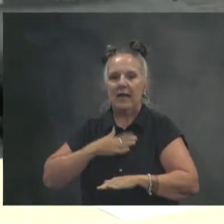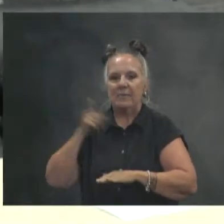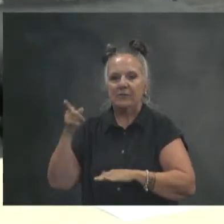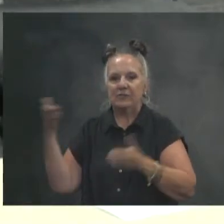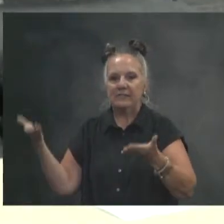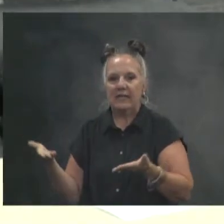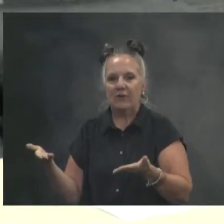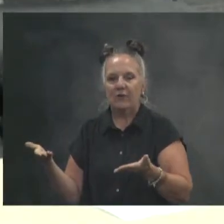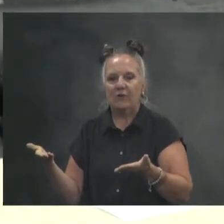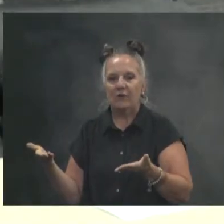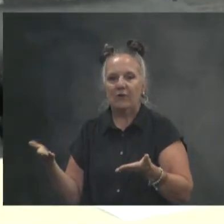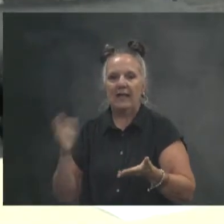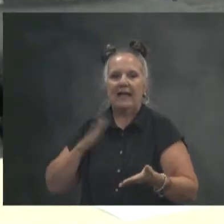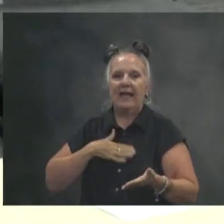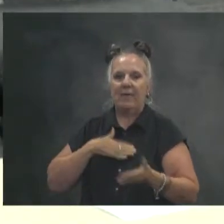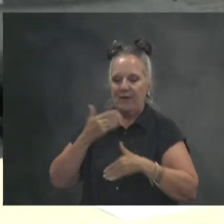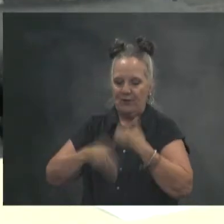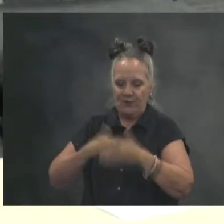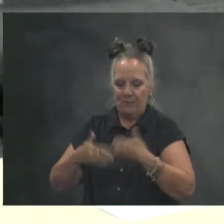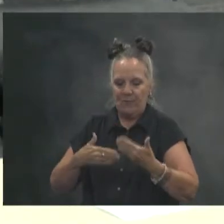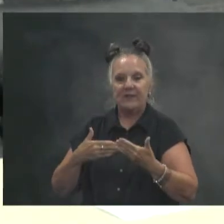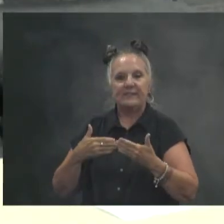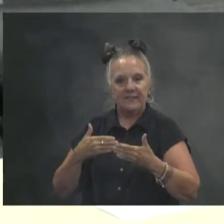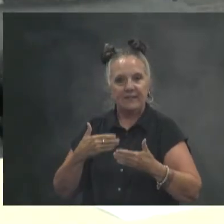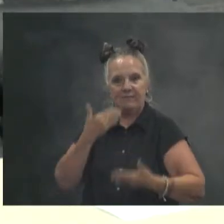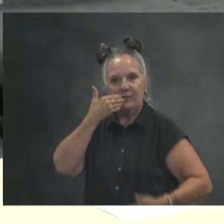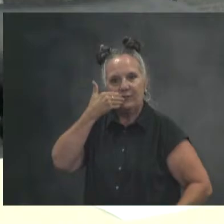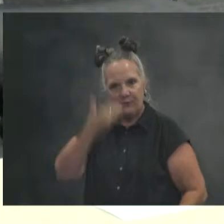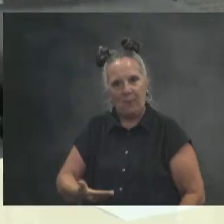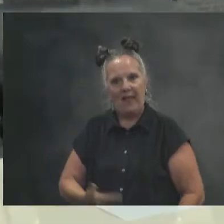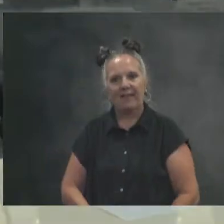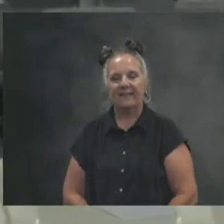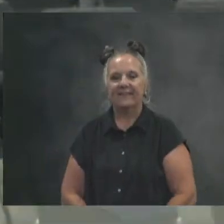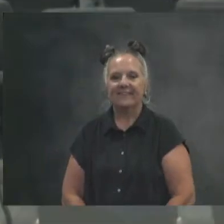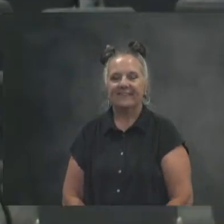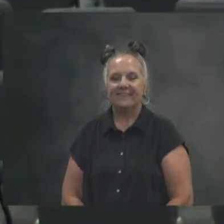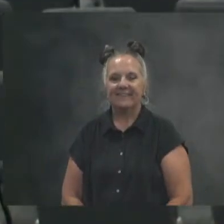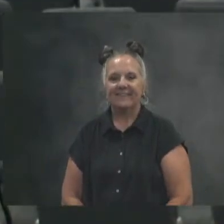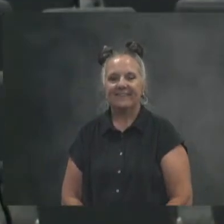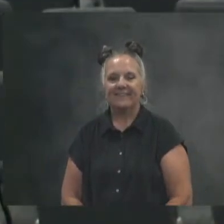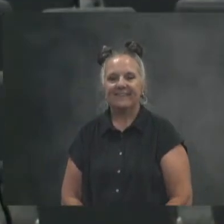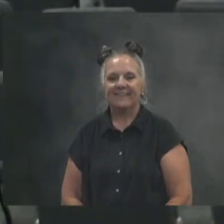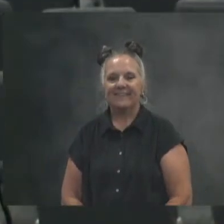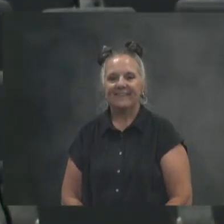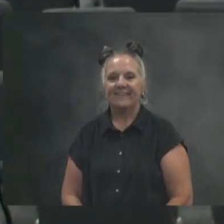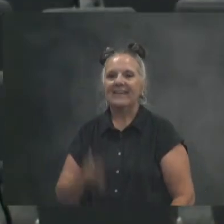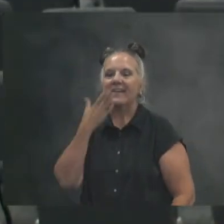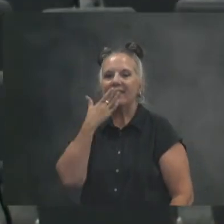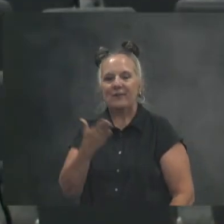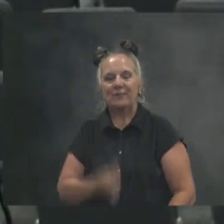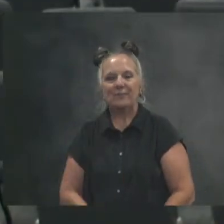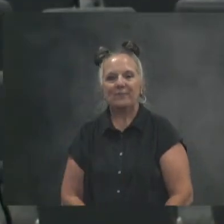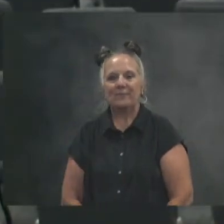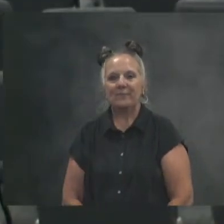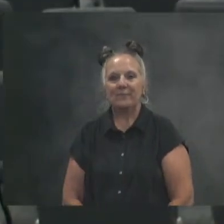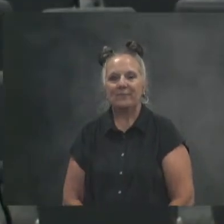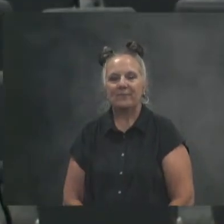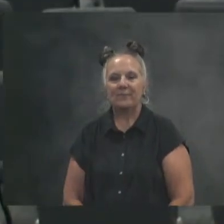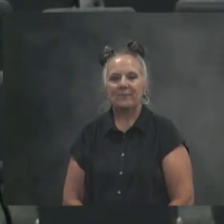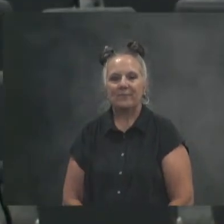here and happy this process went so well. Thank you, Mrs. Haringa.